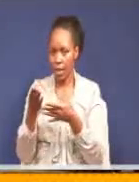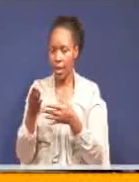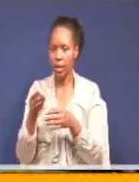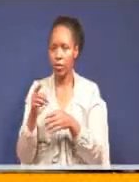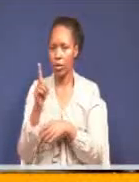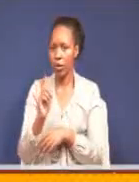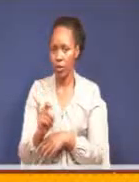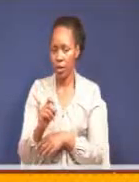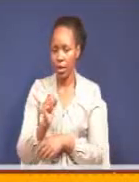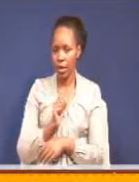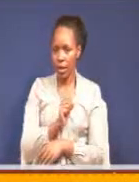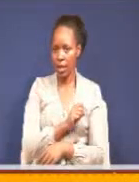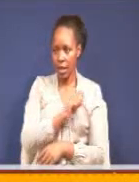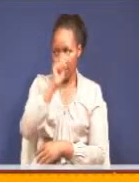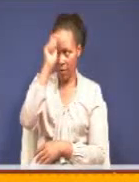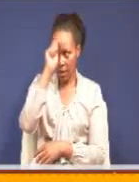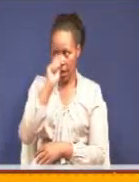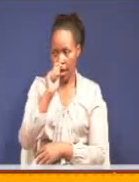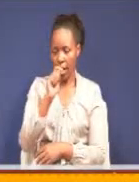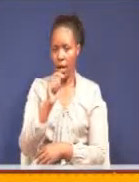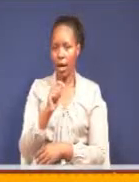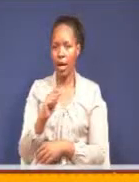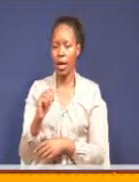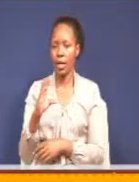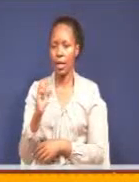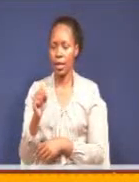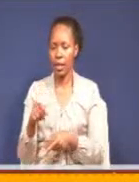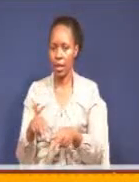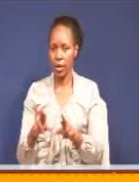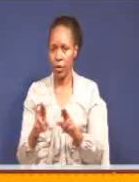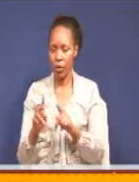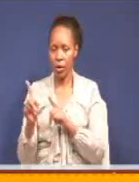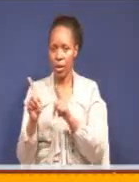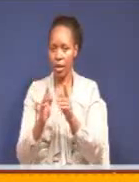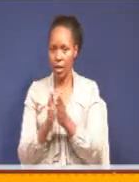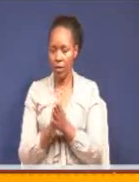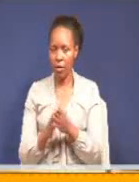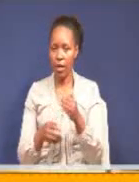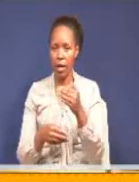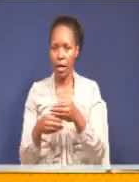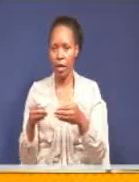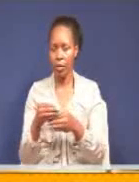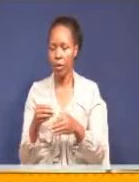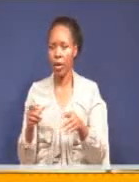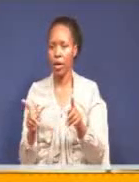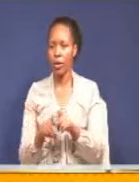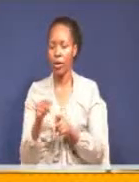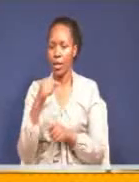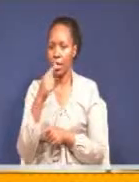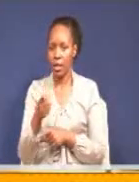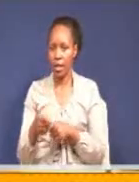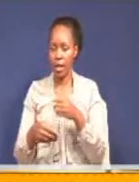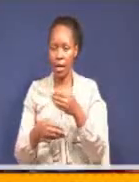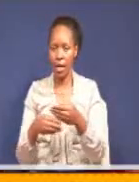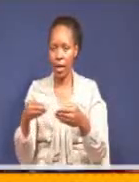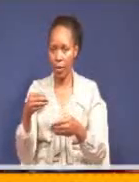Senate wa darakani di mwanda gataya waziri wa barabara ukamati na wakiki pichumba Murkomen liwa luga wakibwa barabara